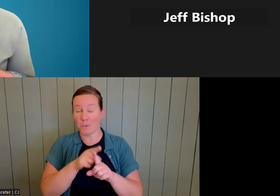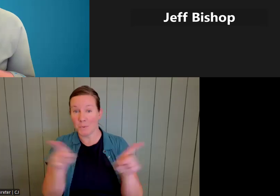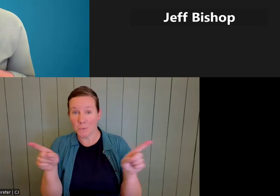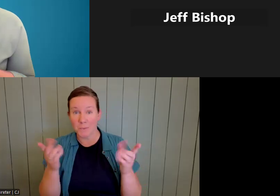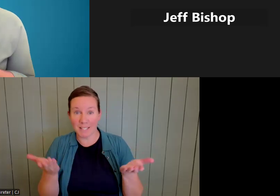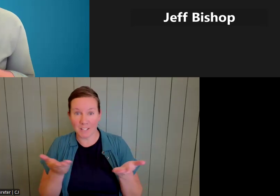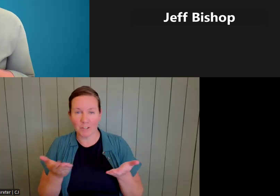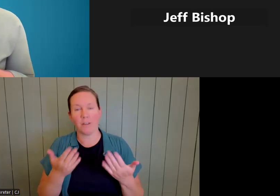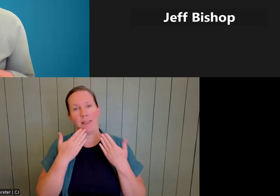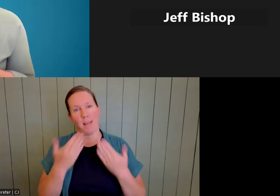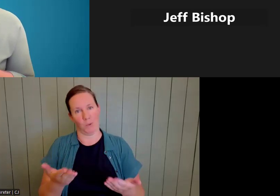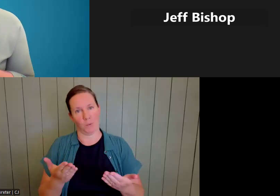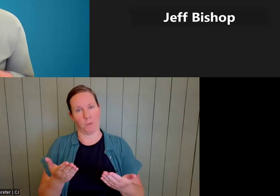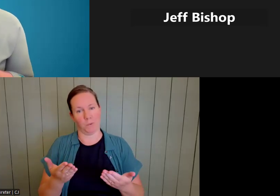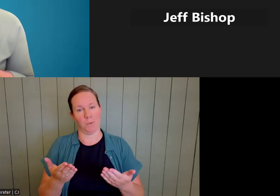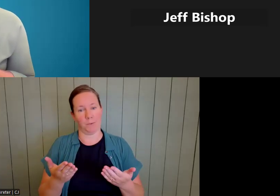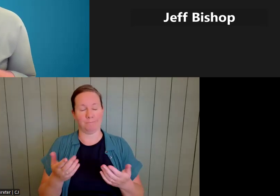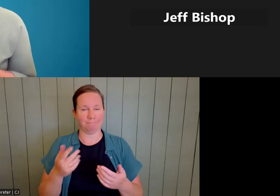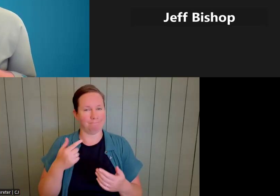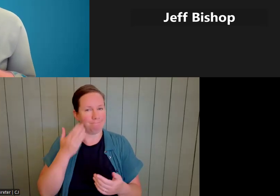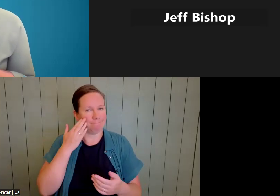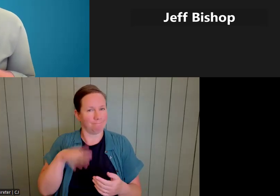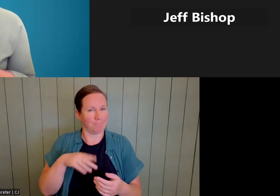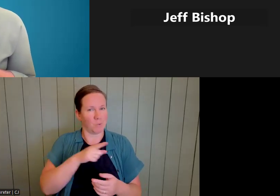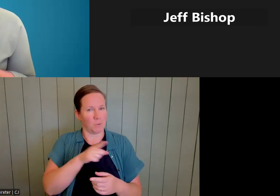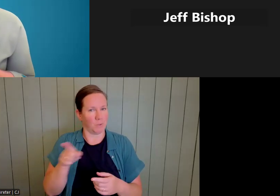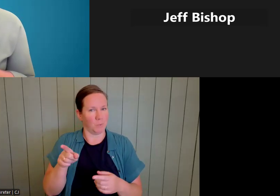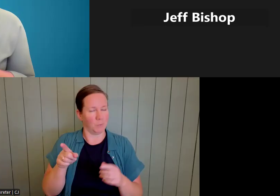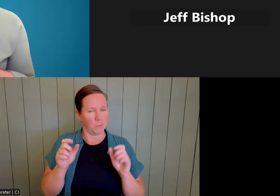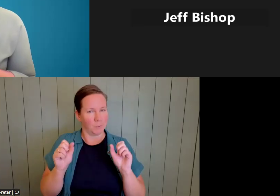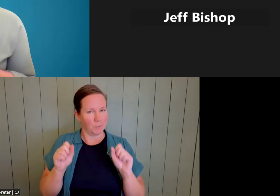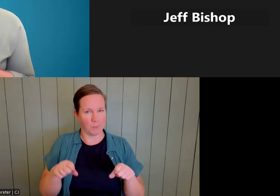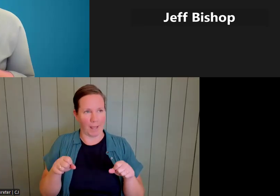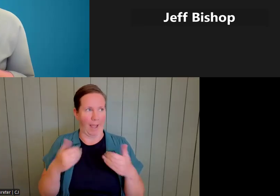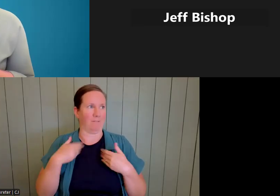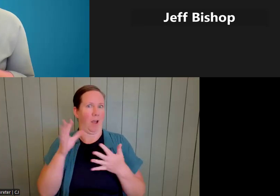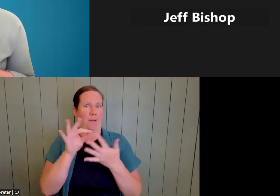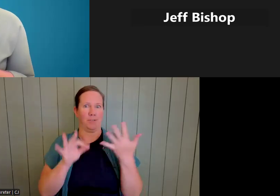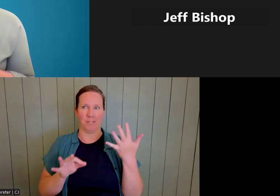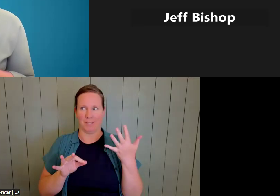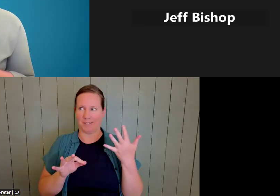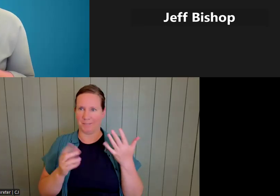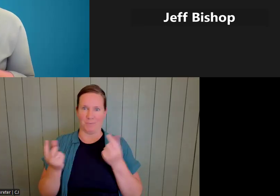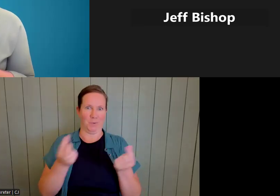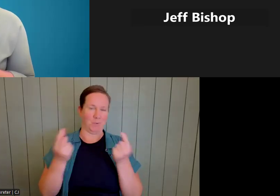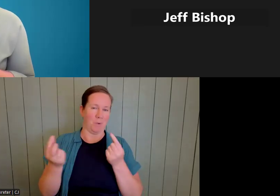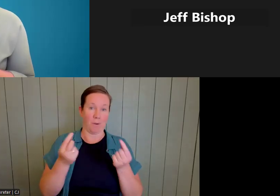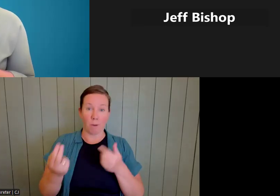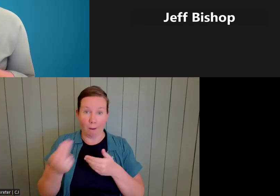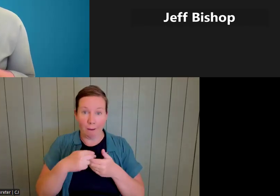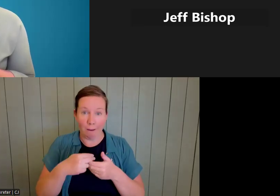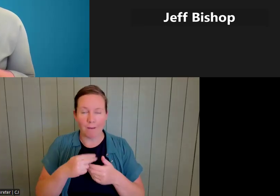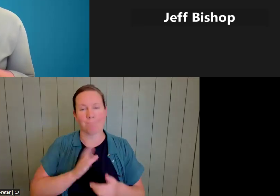here, because there are other things you could be doing. And I truly hope that the information we provided today to